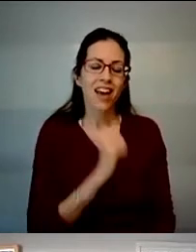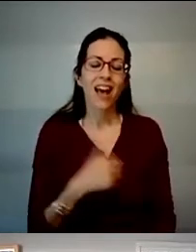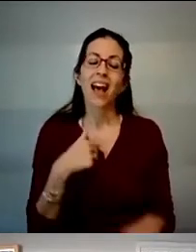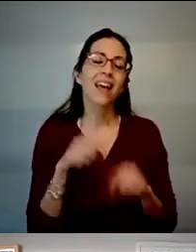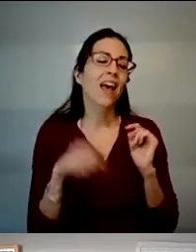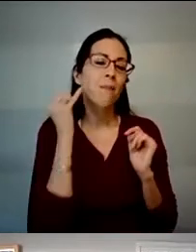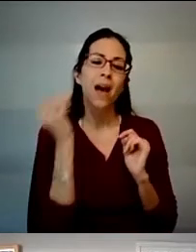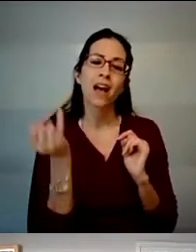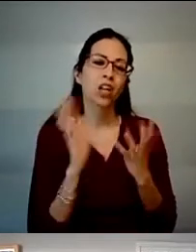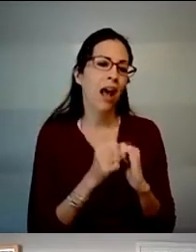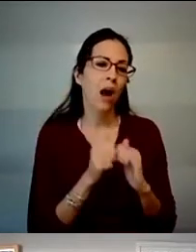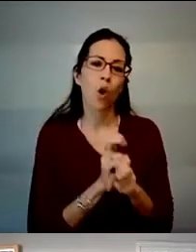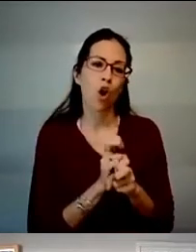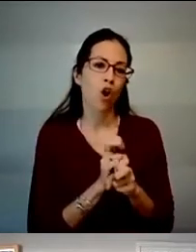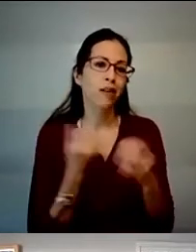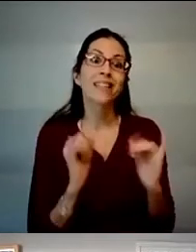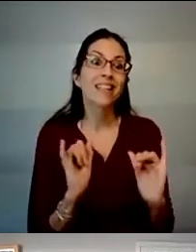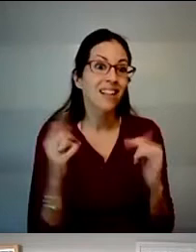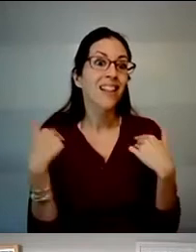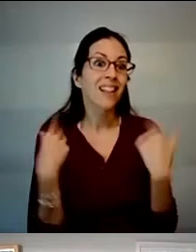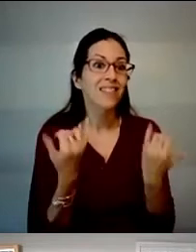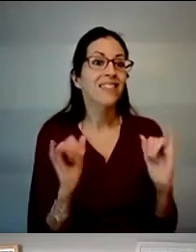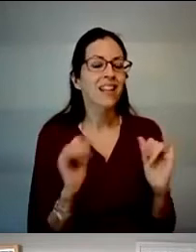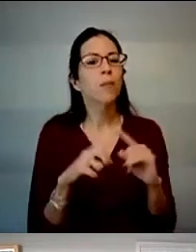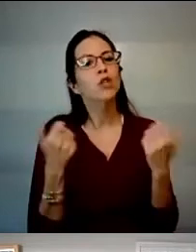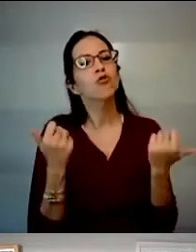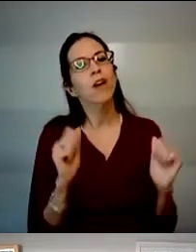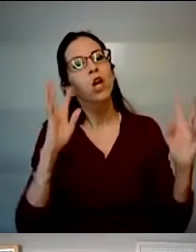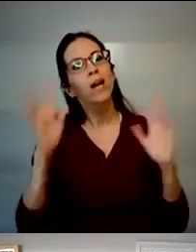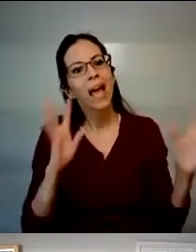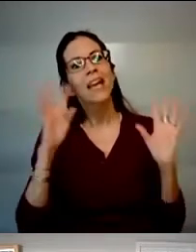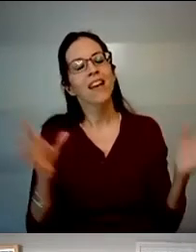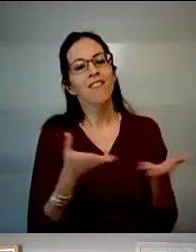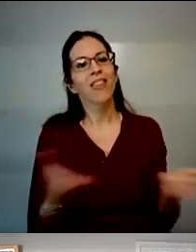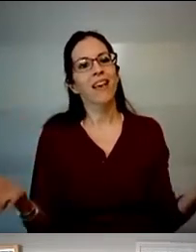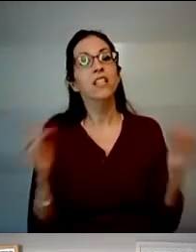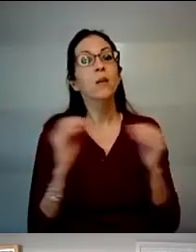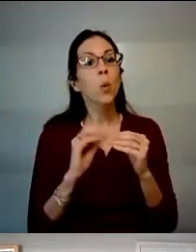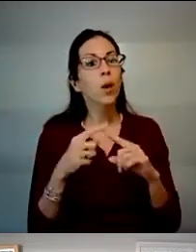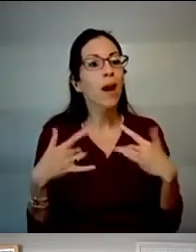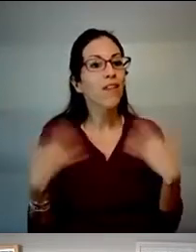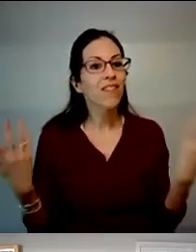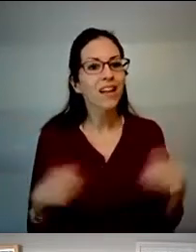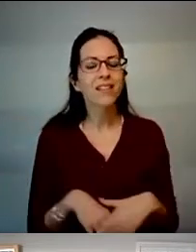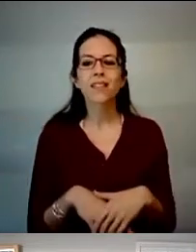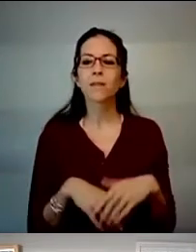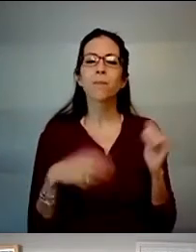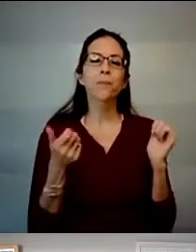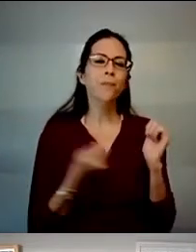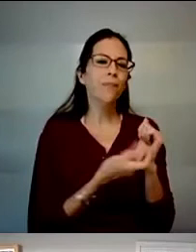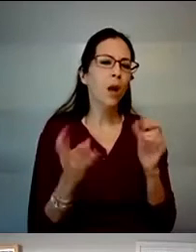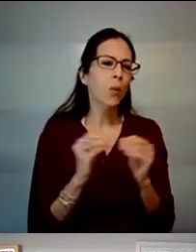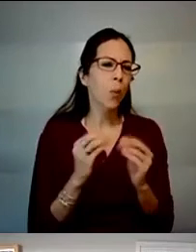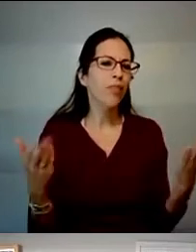But just trying to do creative things, you know, more on the events, you know, a couple other things that we were able to do that I thought